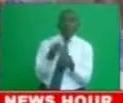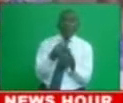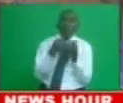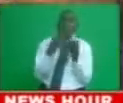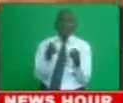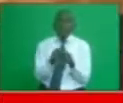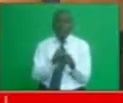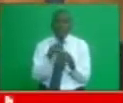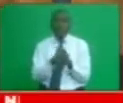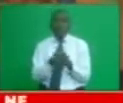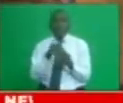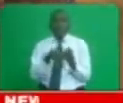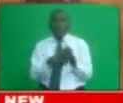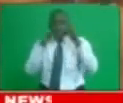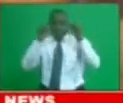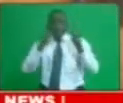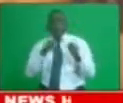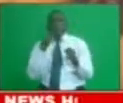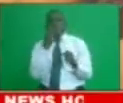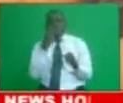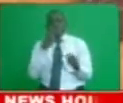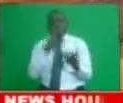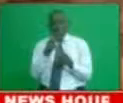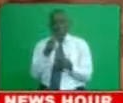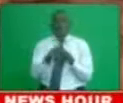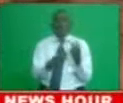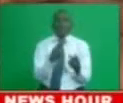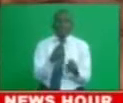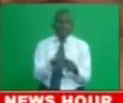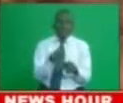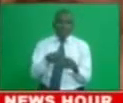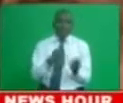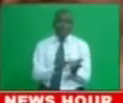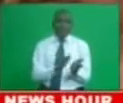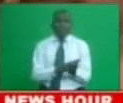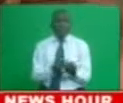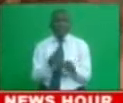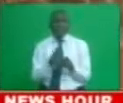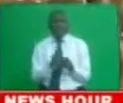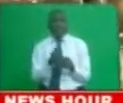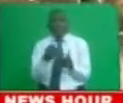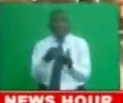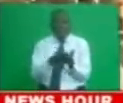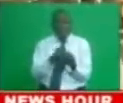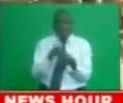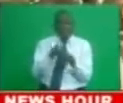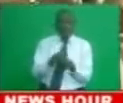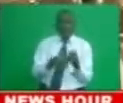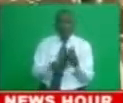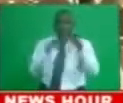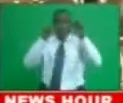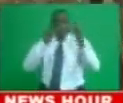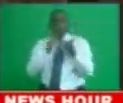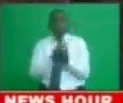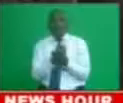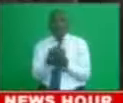and to Mrs. Matilda Emisa Arthur for her second visit this year. As is customary, Mrs. Emisa Arthur